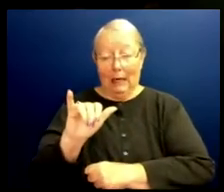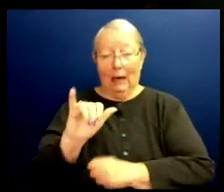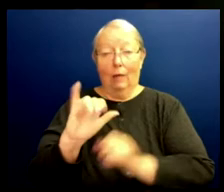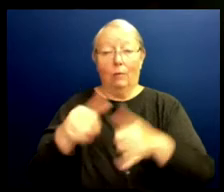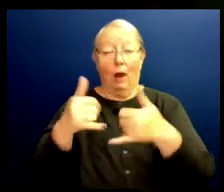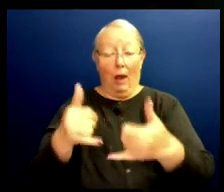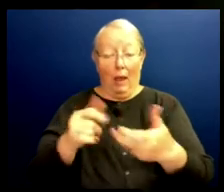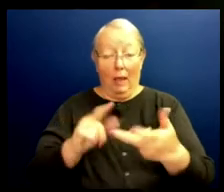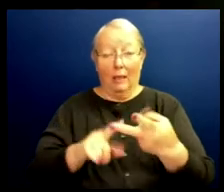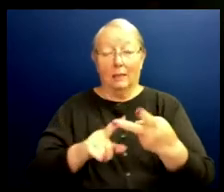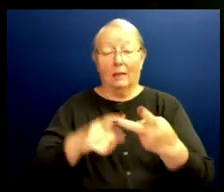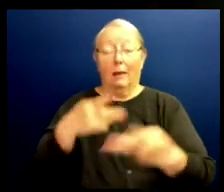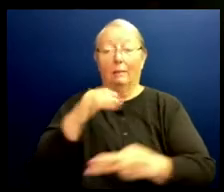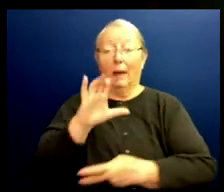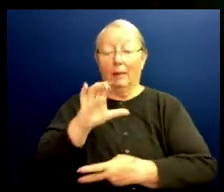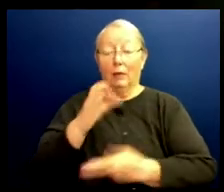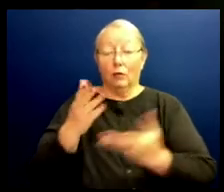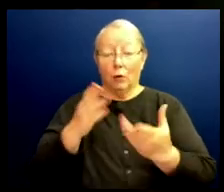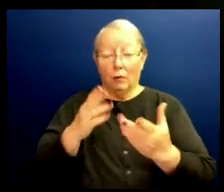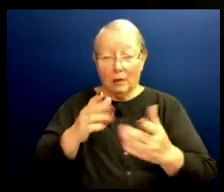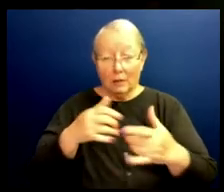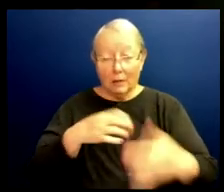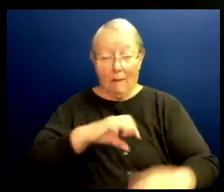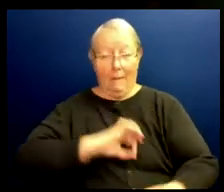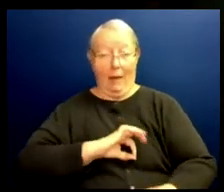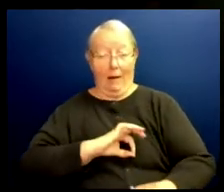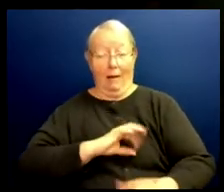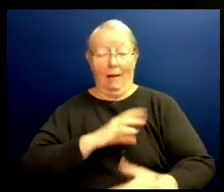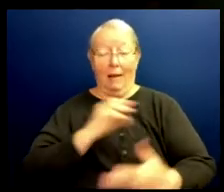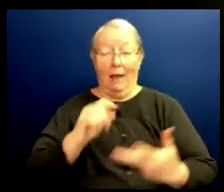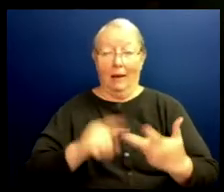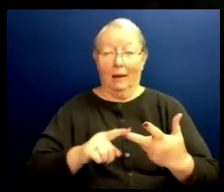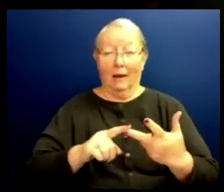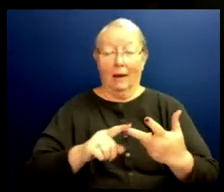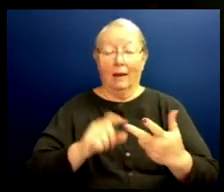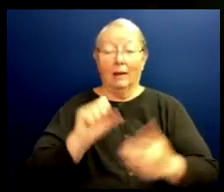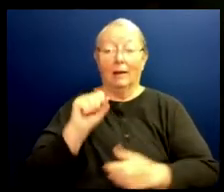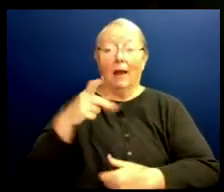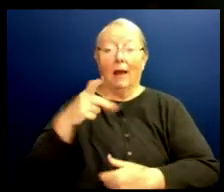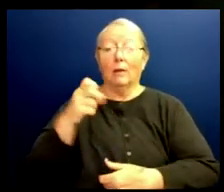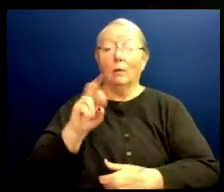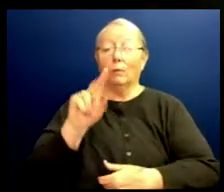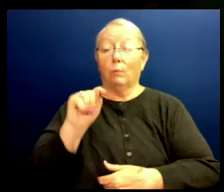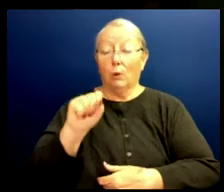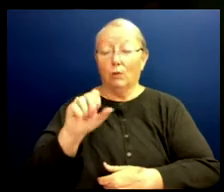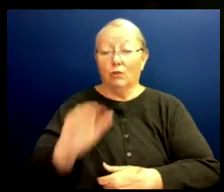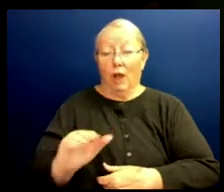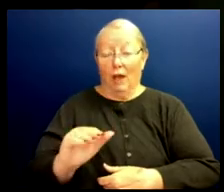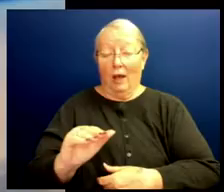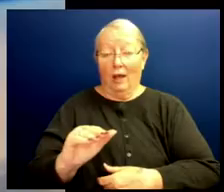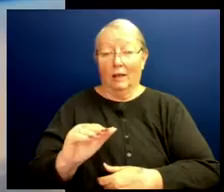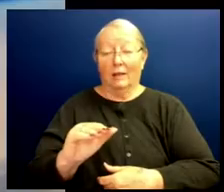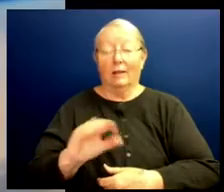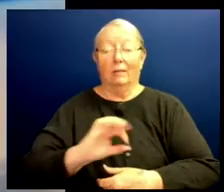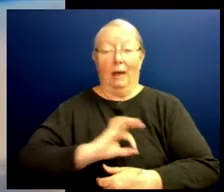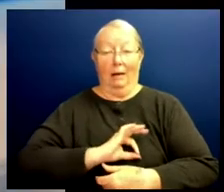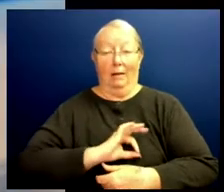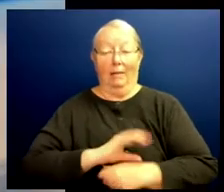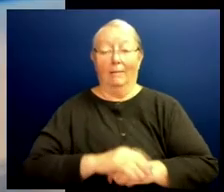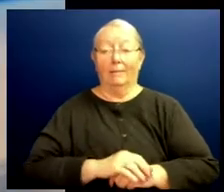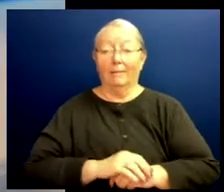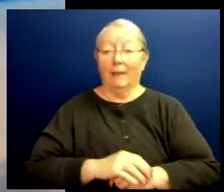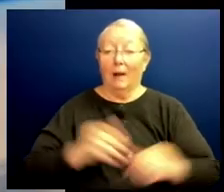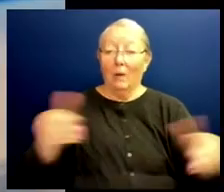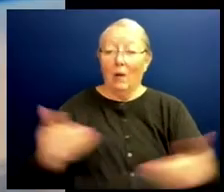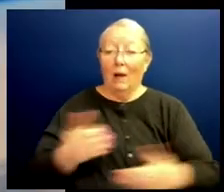Carl Schwarzschild Medal. Ladies and gentlemen, please welcome Dr. Bob Williams. Thanks, Paul, for